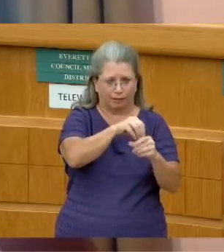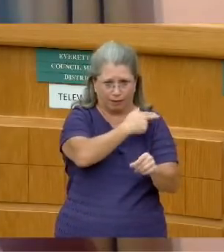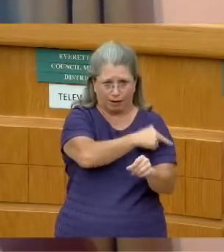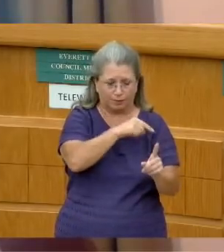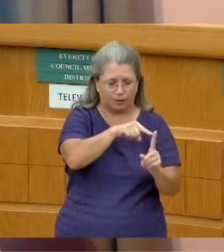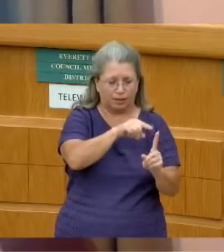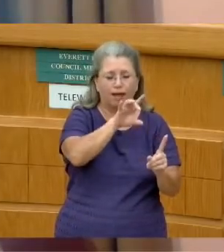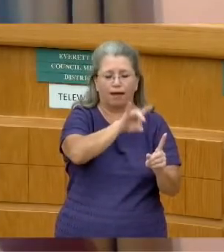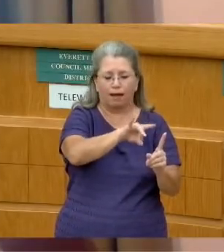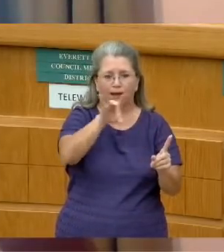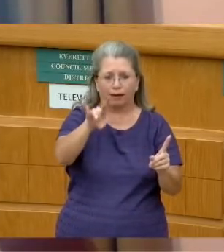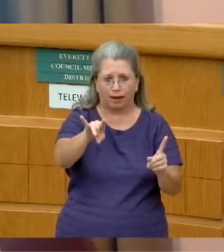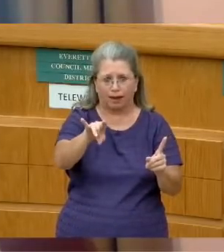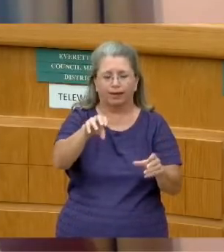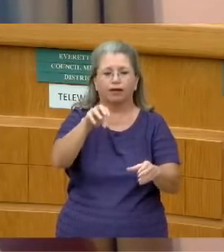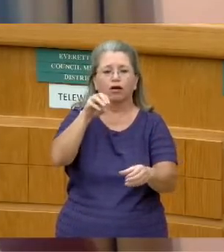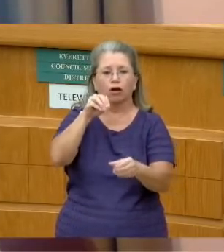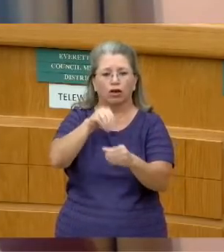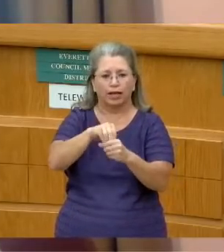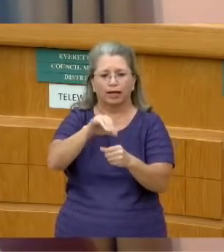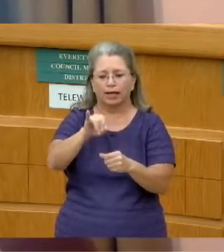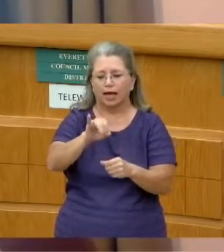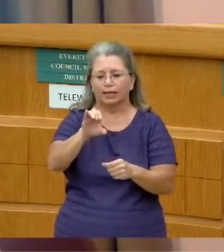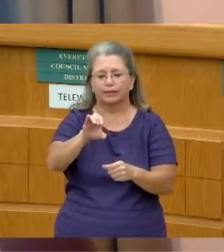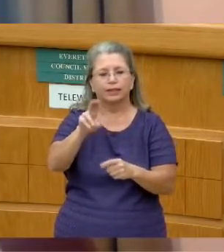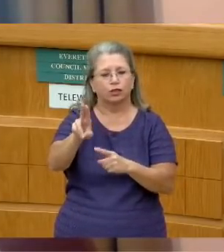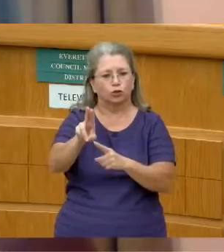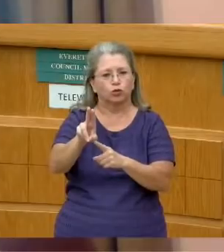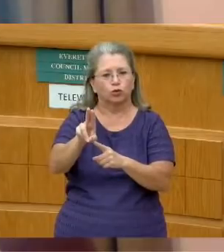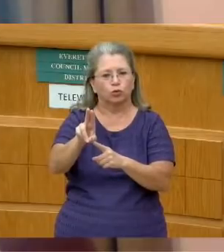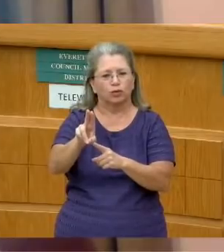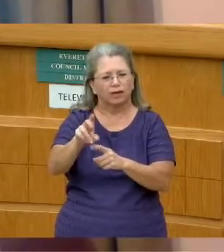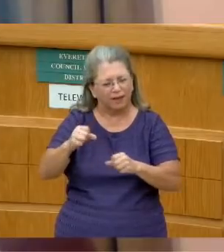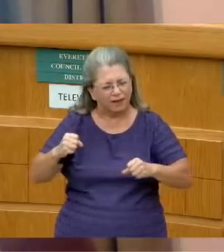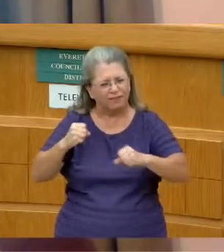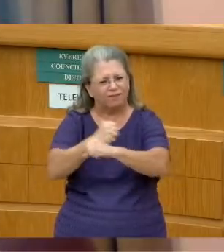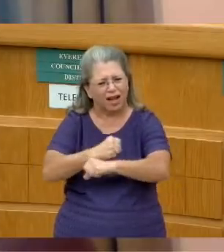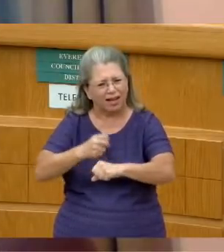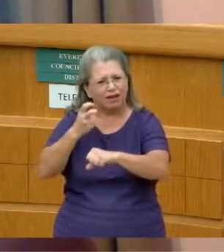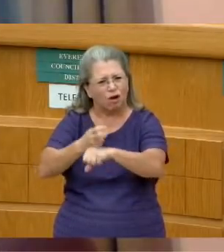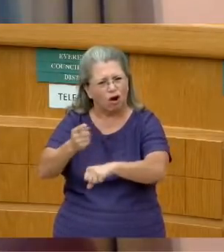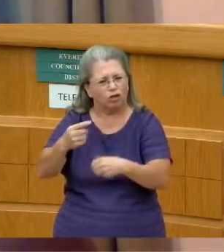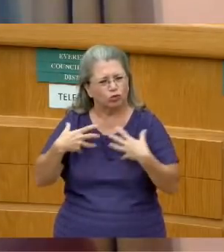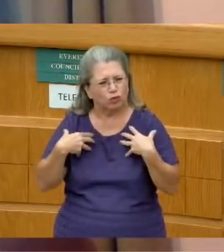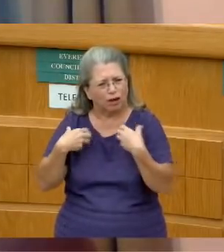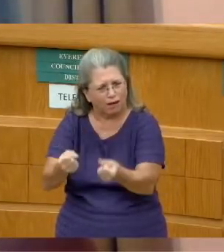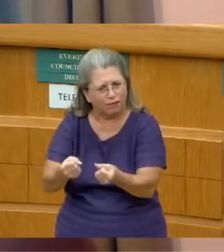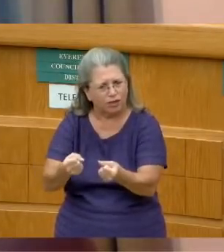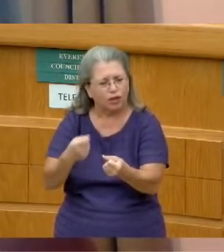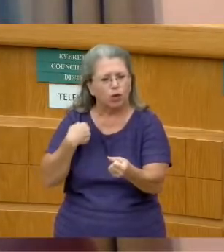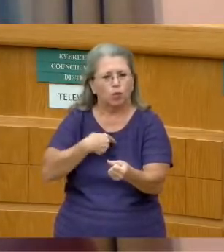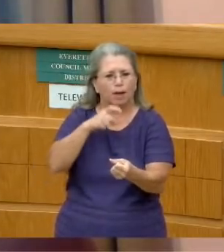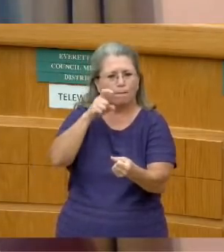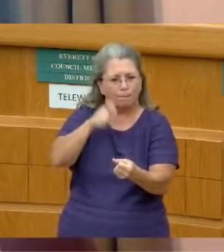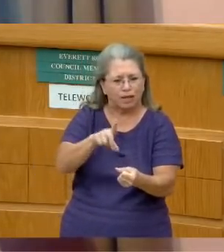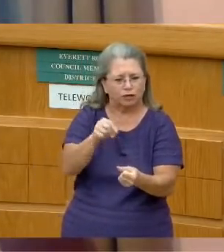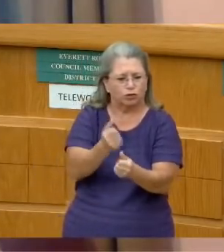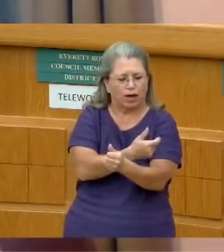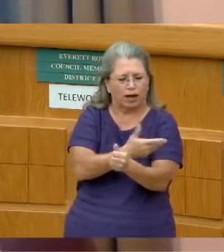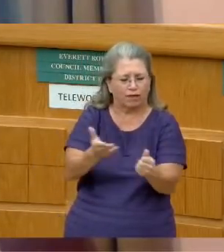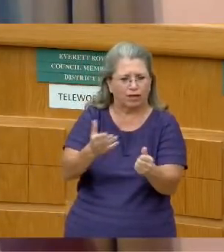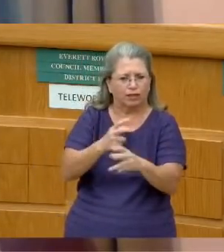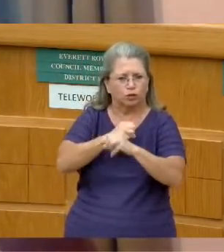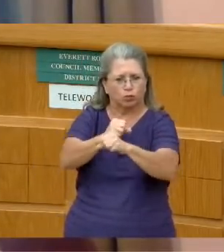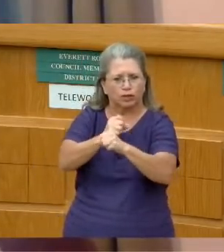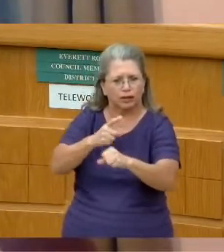unit, fighting hard to recover. We must do everything in our power to protect our vulnerable population. It's up